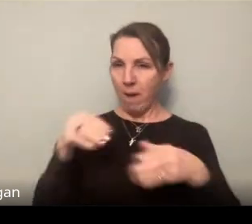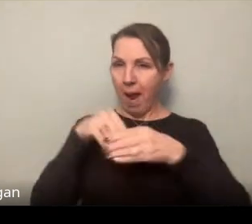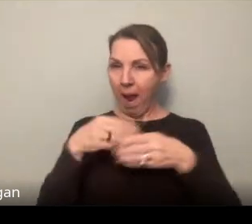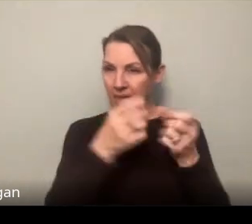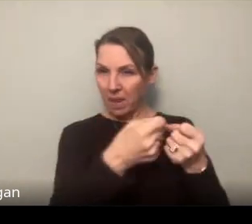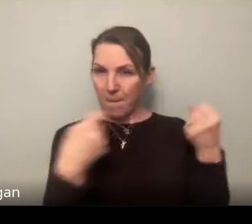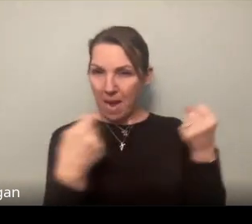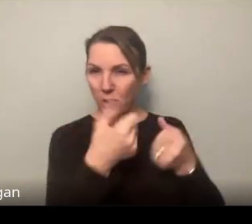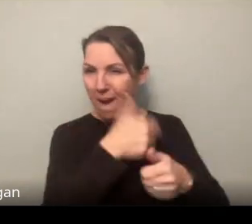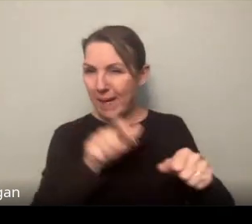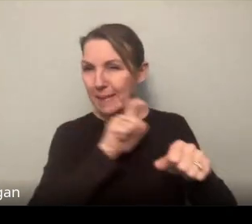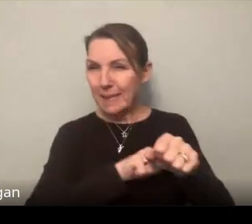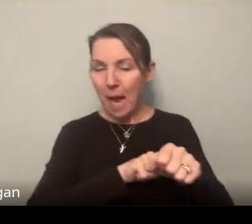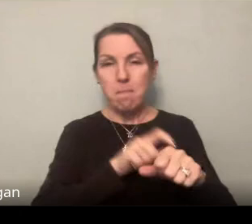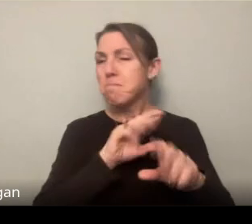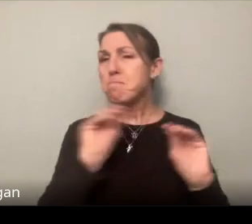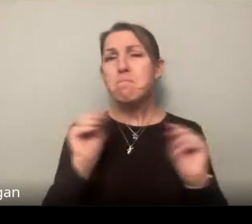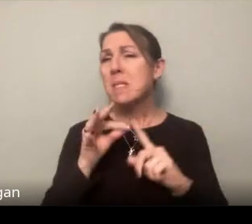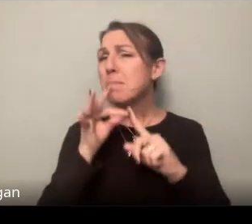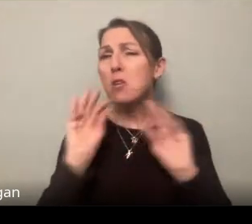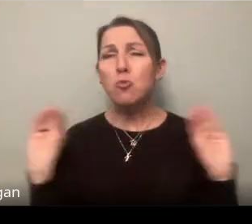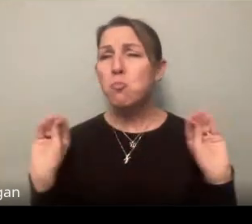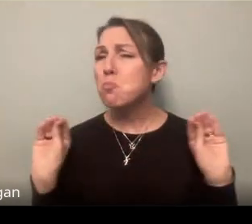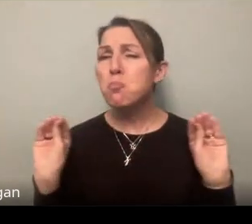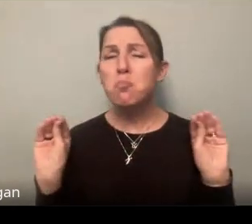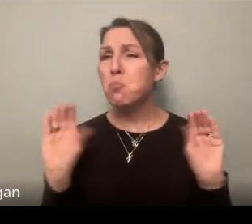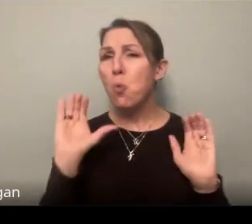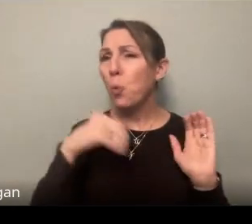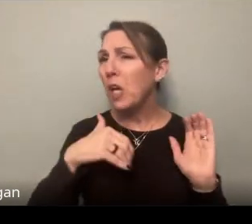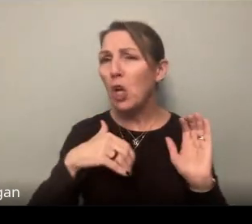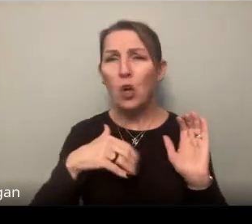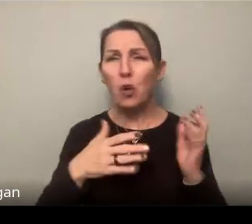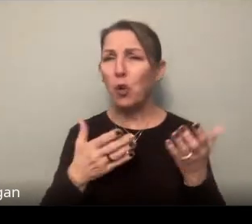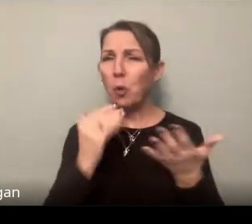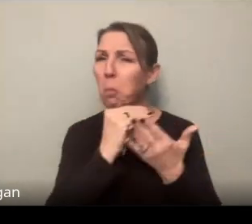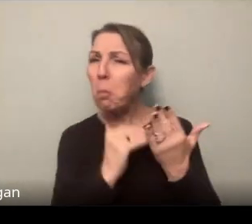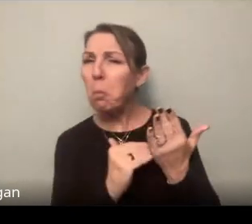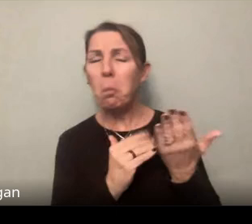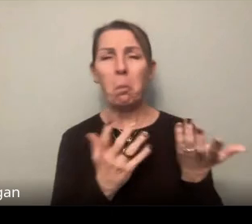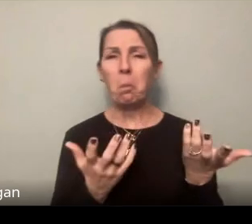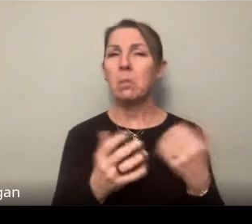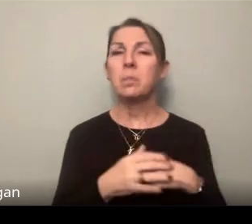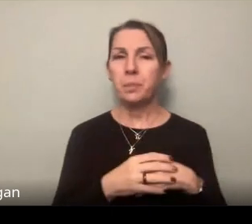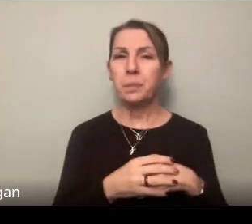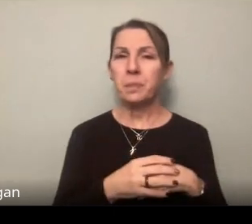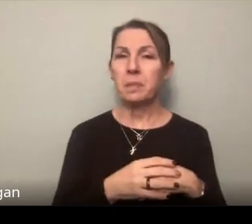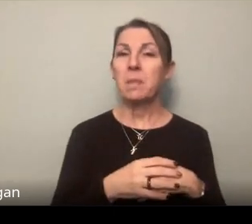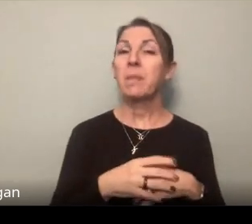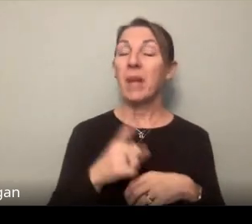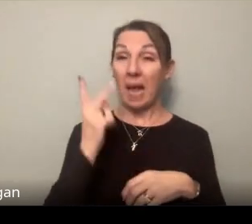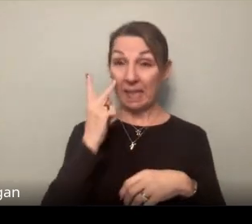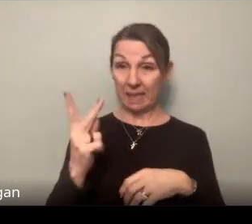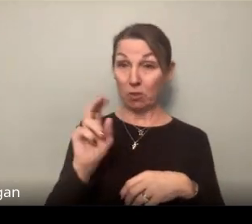pantries at any given time. There's nothing special or weird ingredients or atypical. I find sometimes when I look at